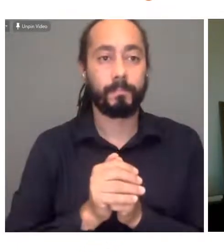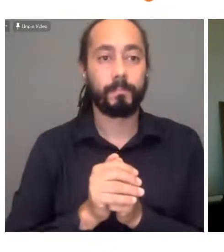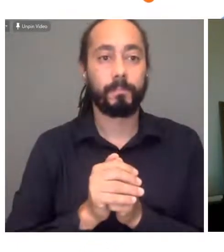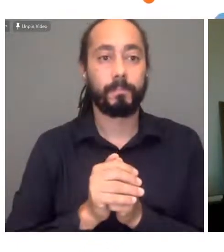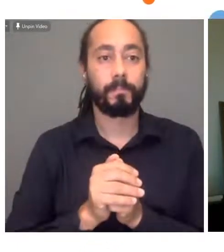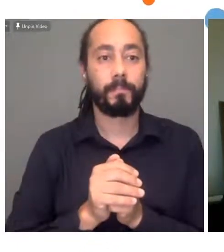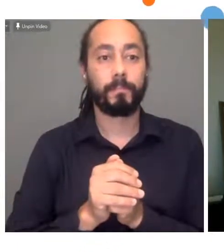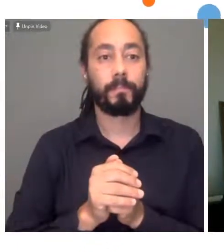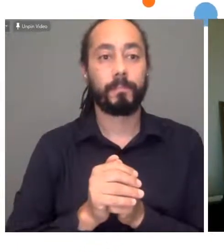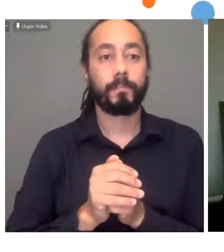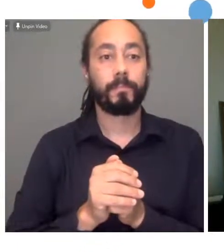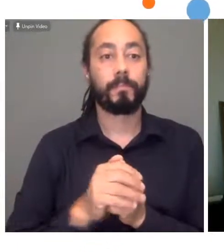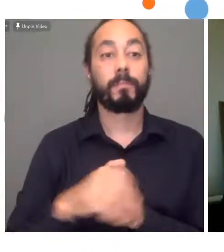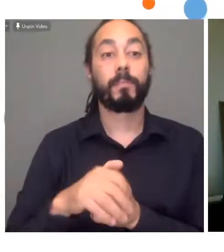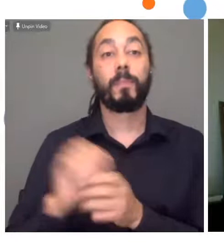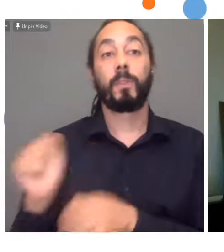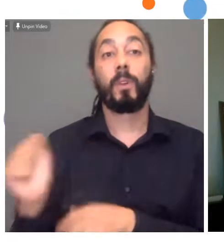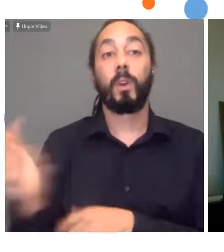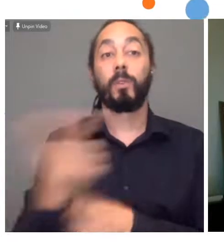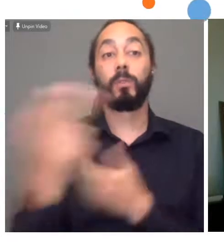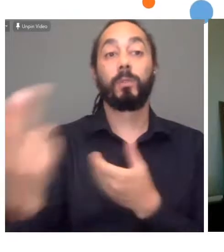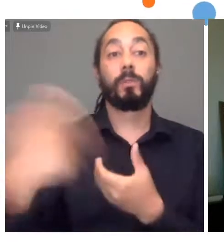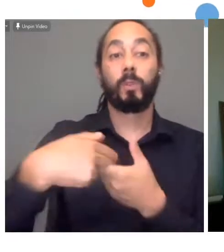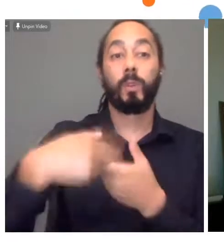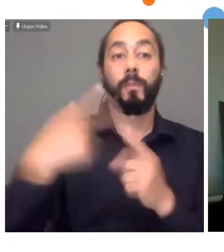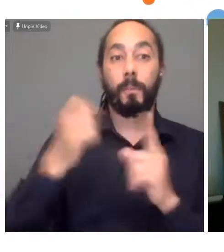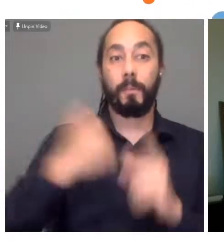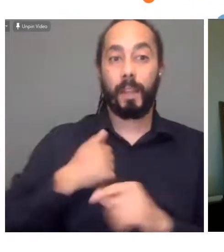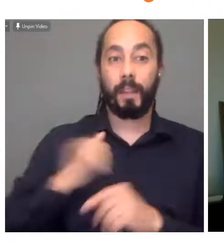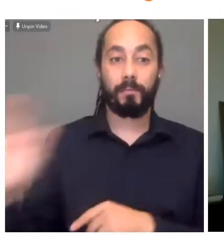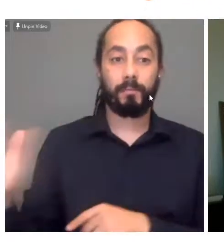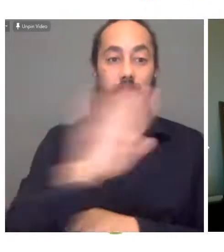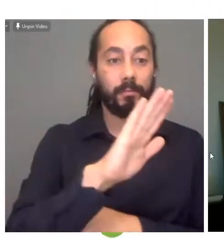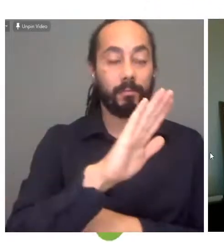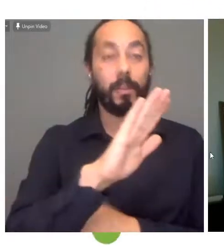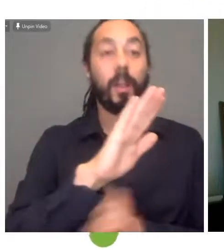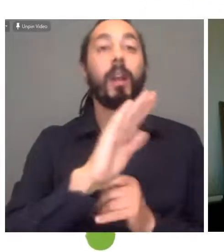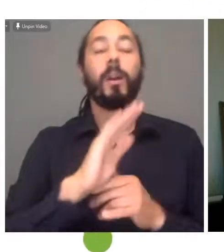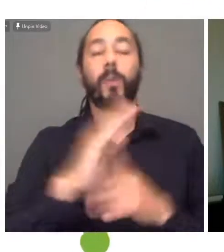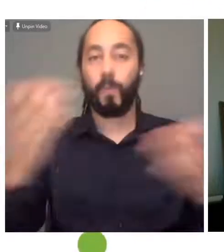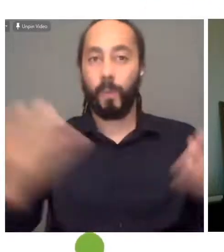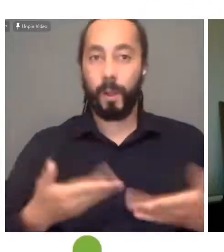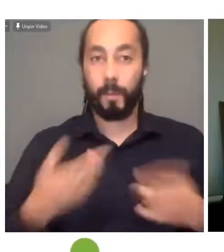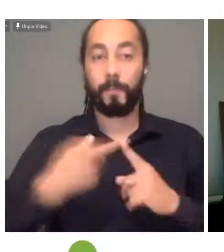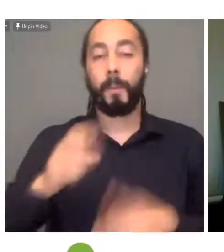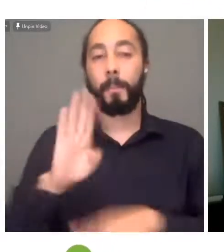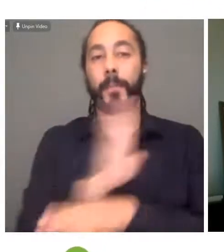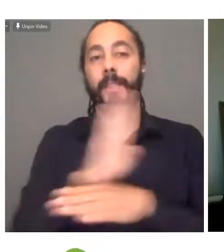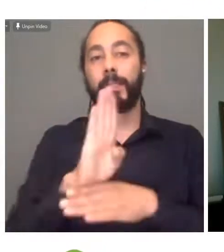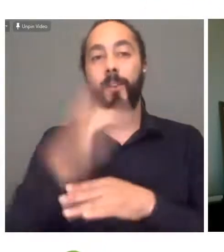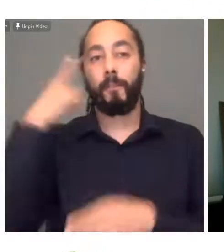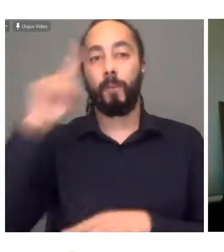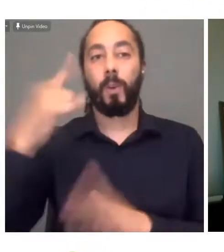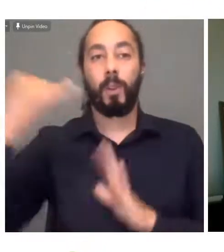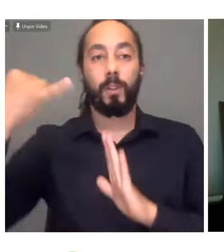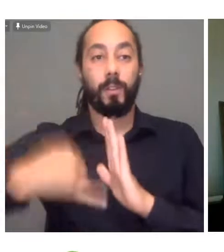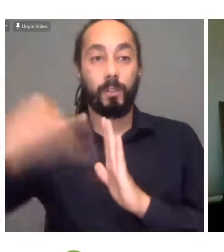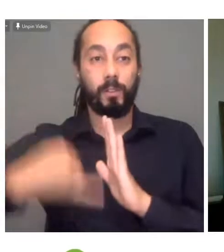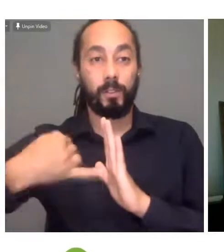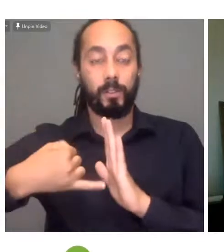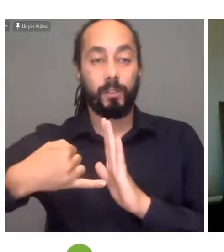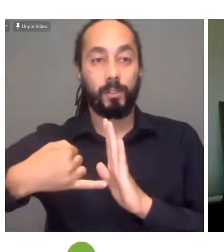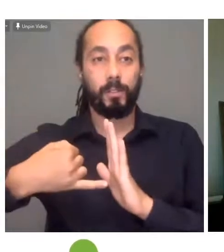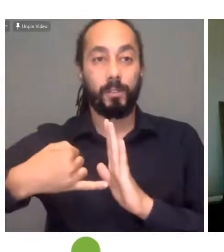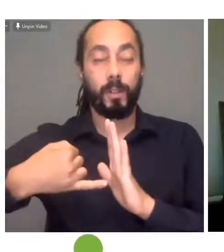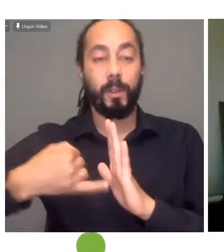right across the country, I'd like to say a warm welcome on behalf of Business for the Arts, but also on behalf of